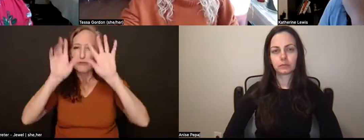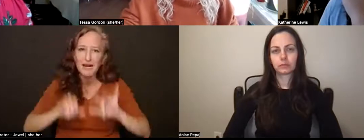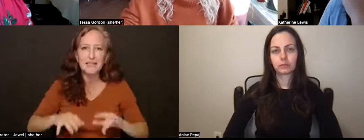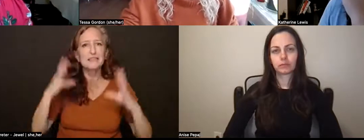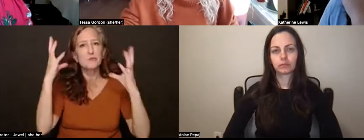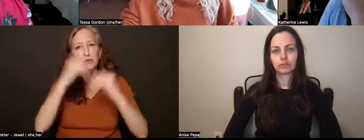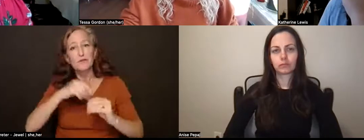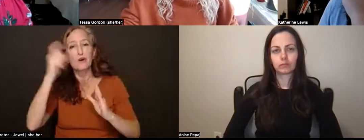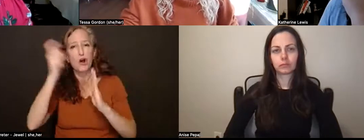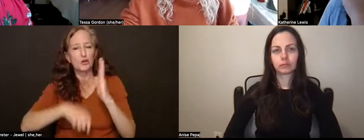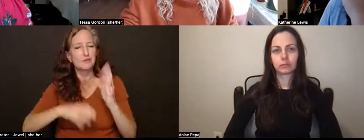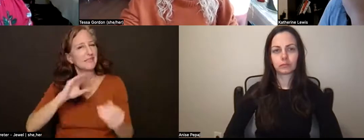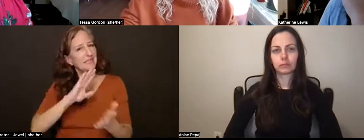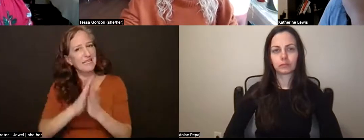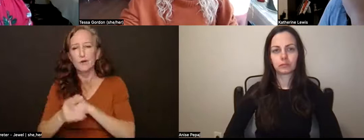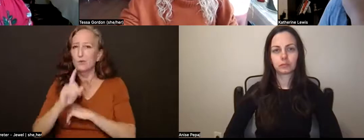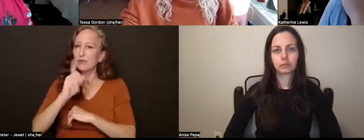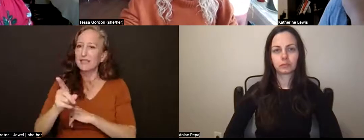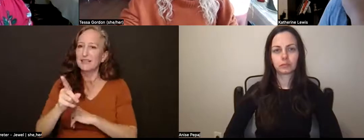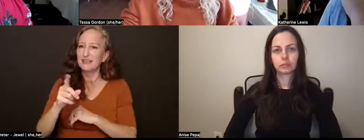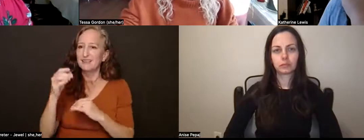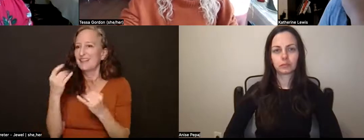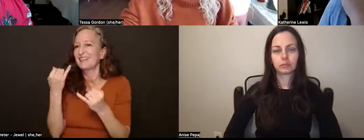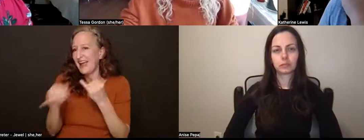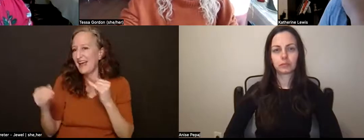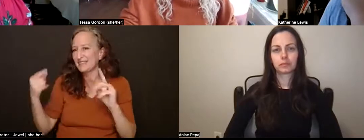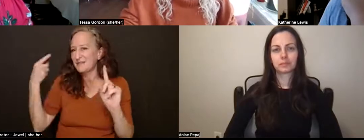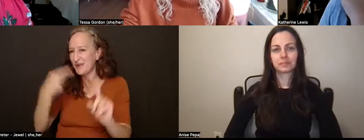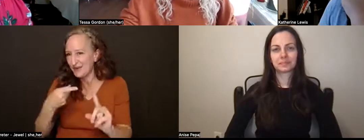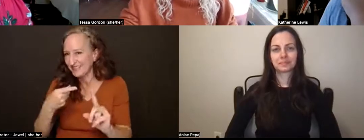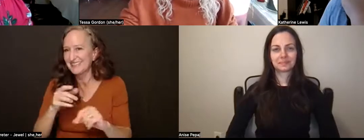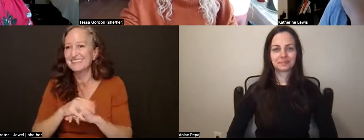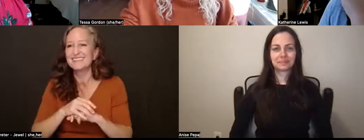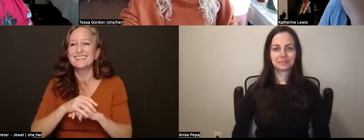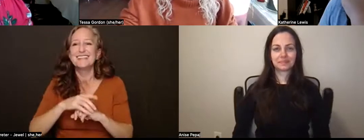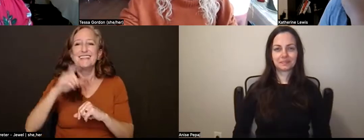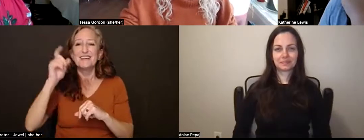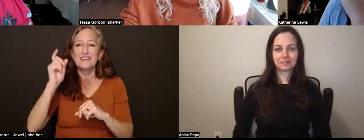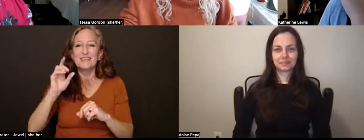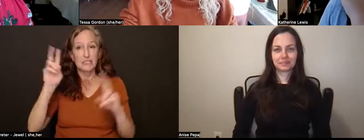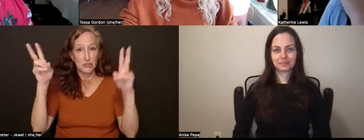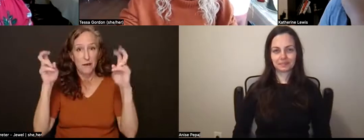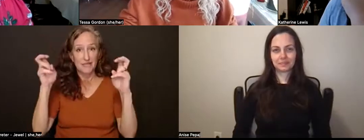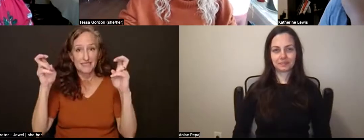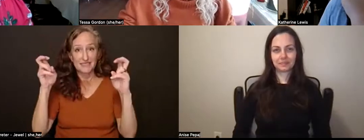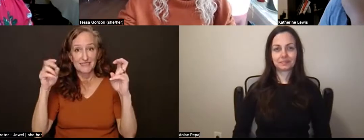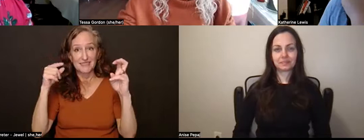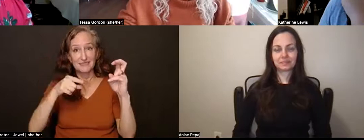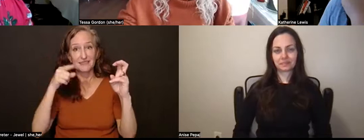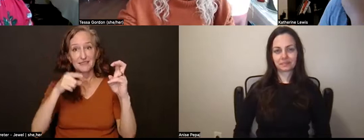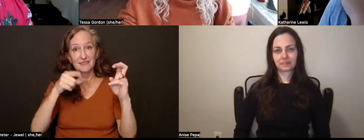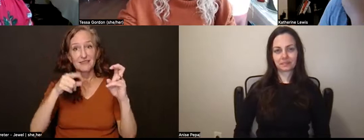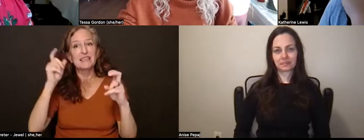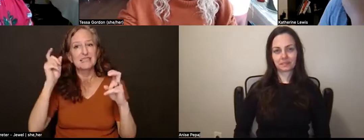get real. And I also think my last point is we have to expand the topics in which we